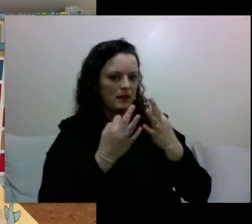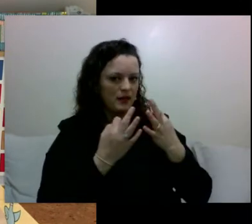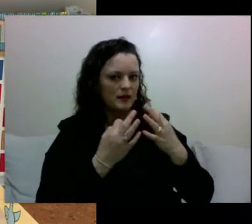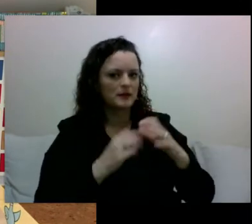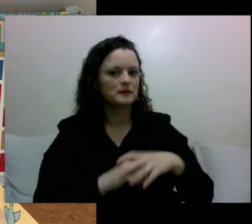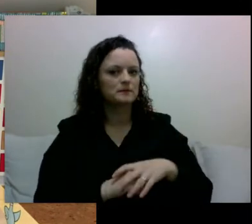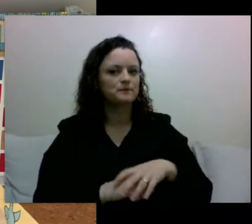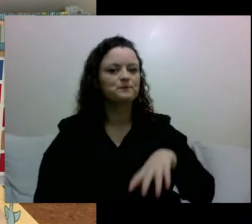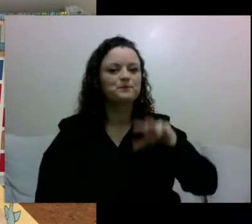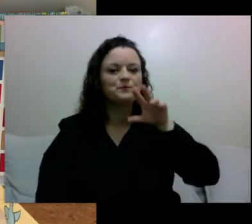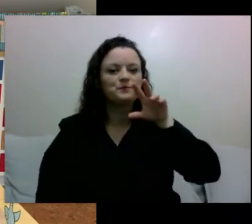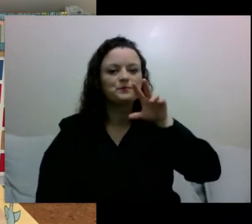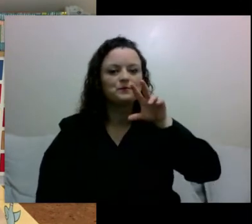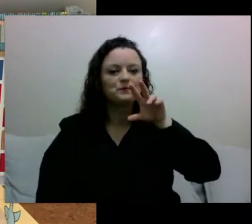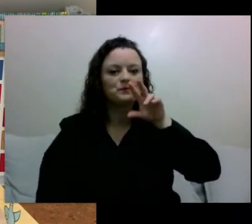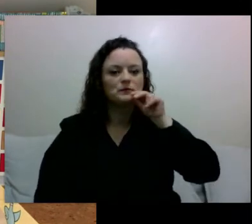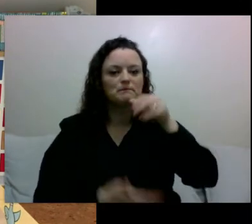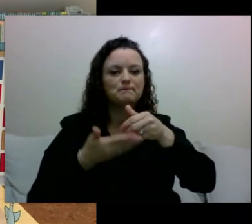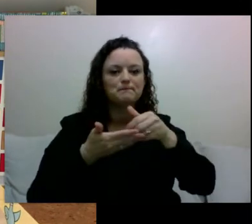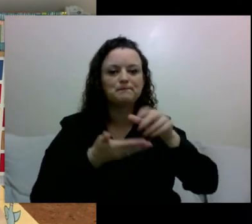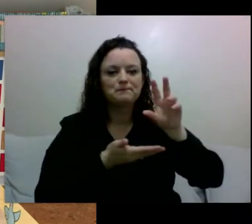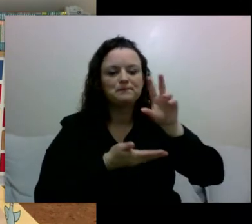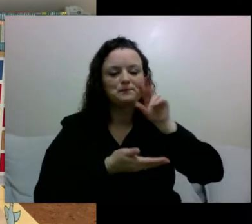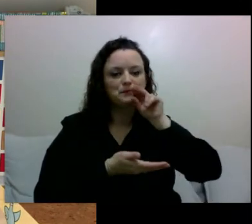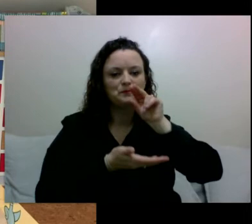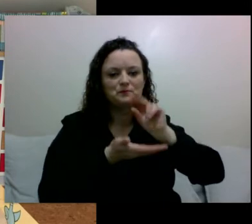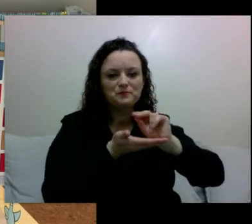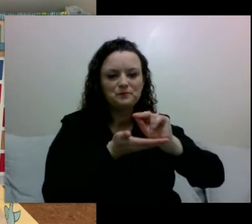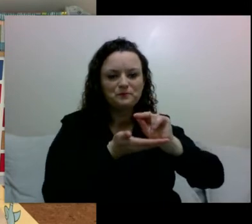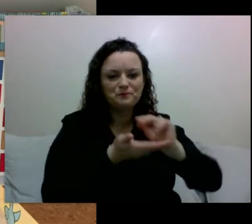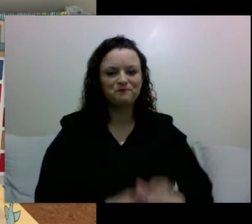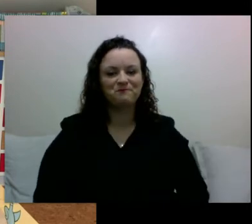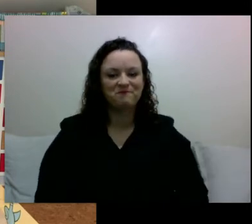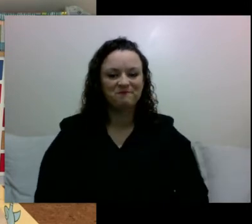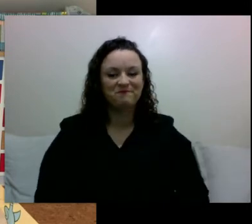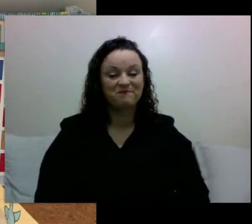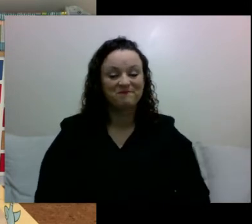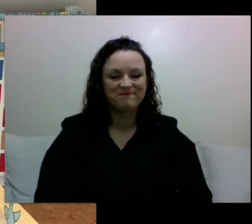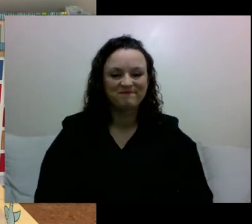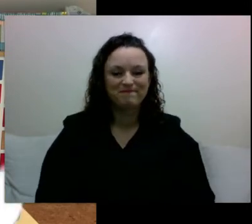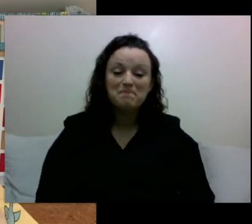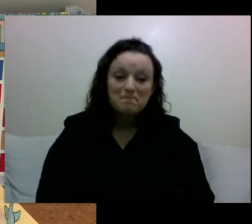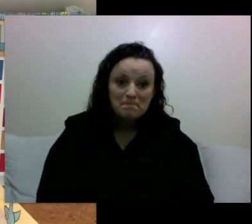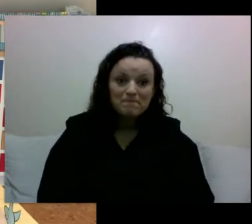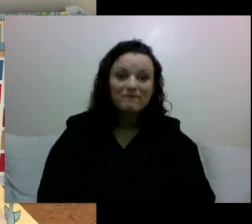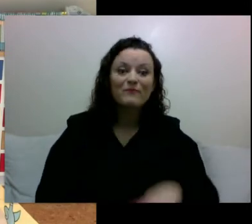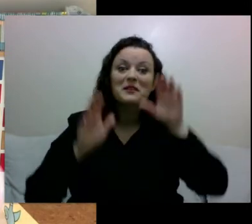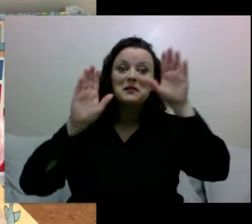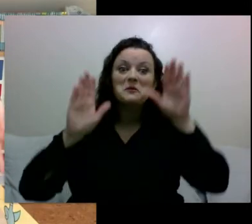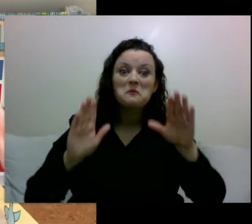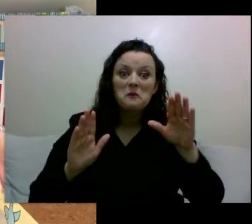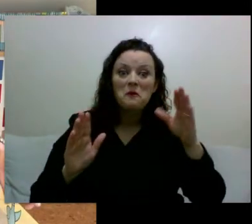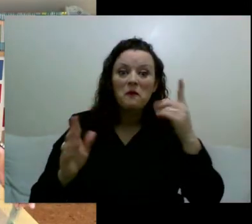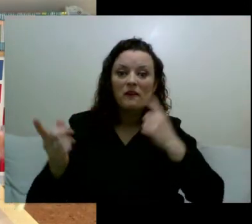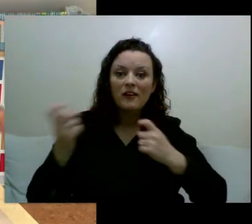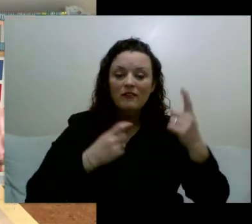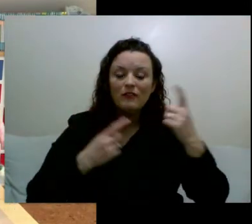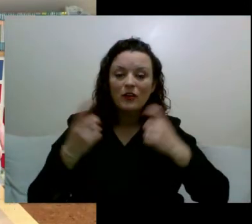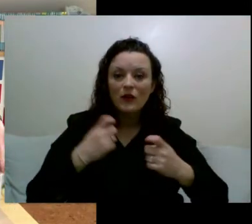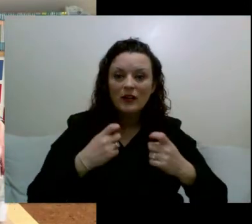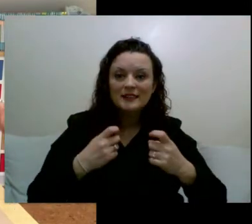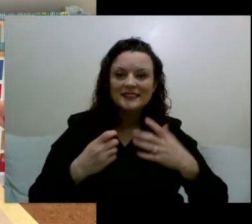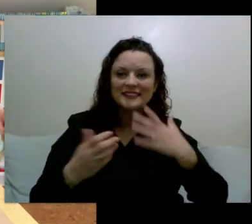duckling. The duckling family. All right, those were wonderful questions. Thank you for